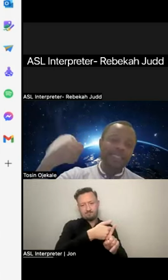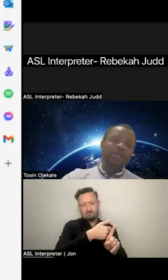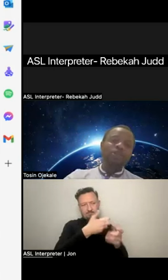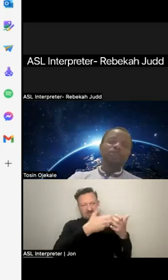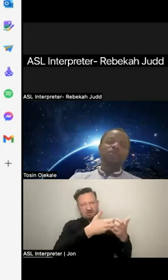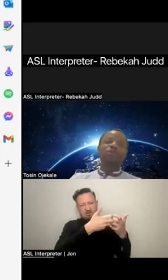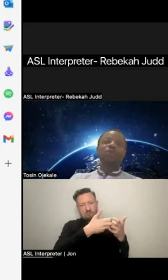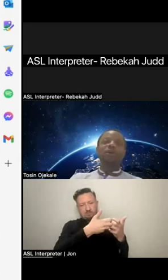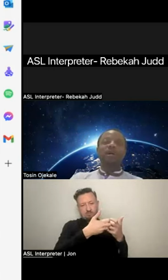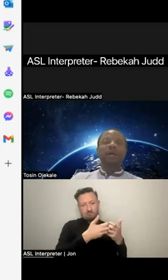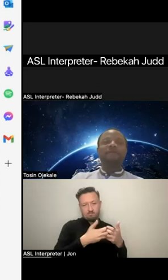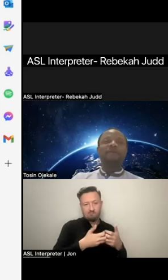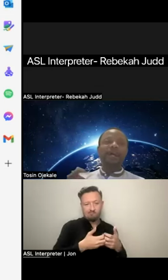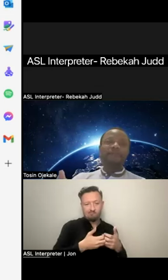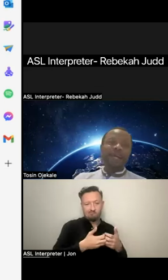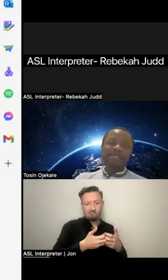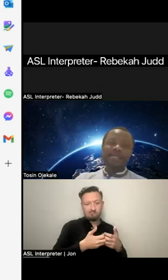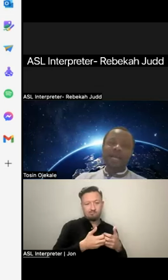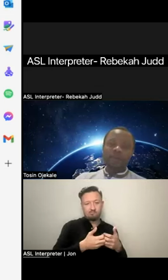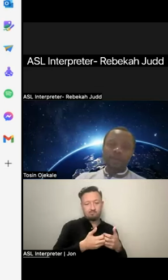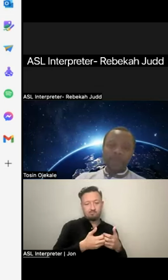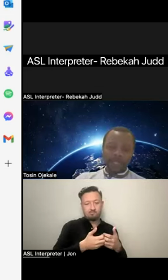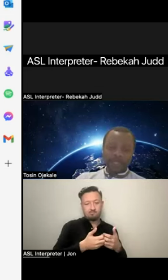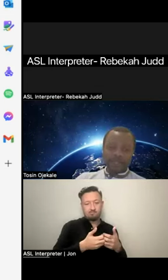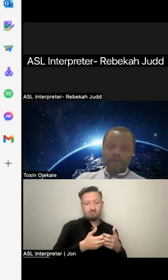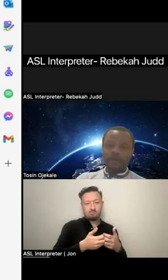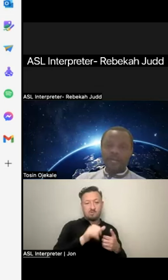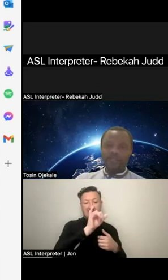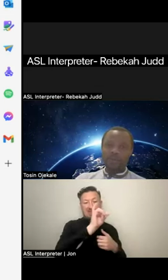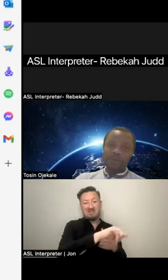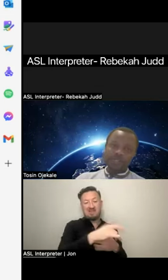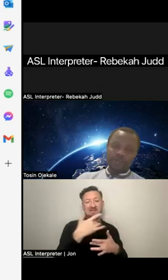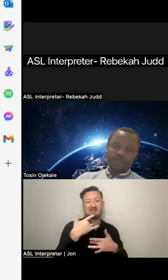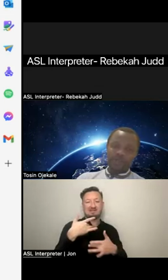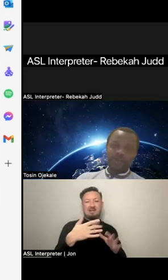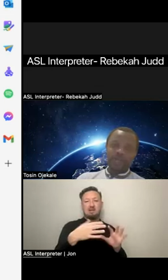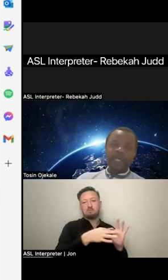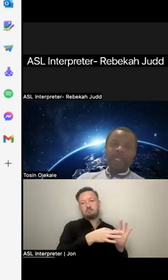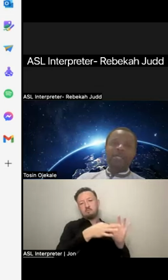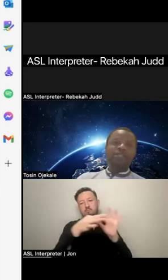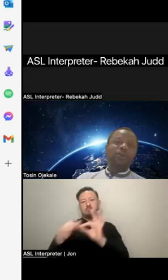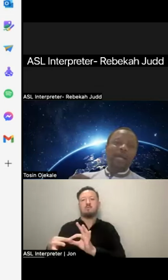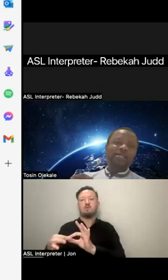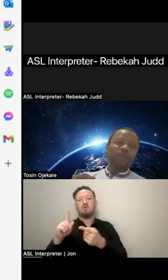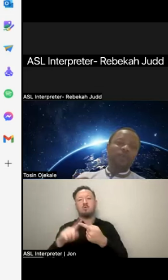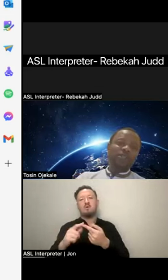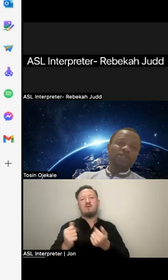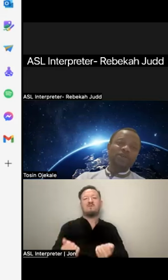connected to firefighting equipment or fire suppressions.